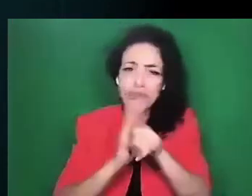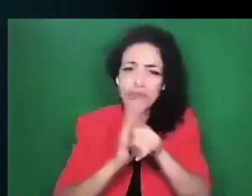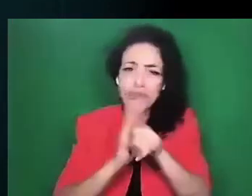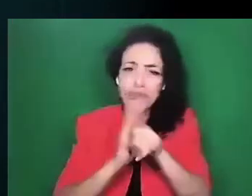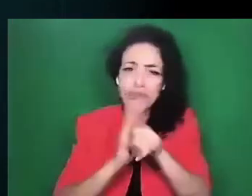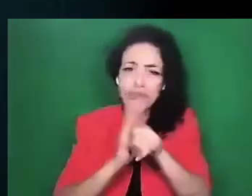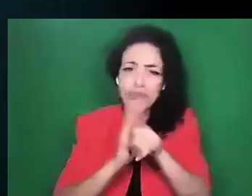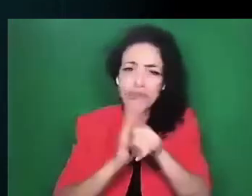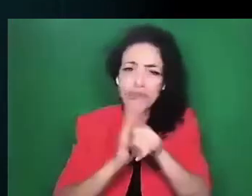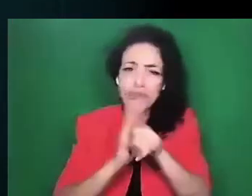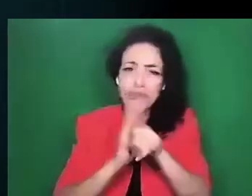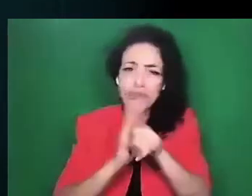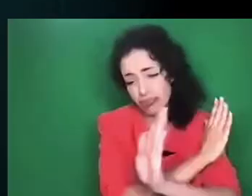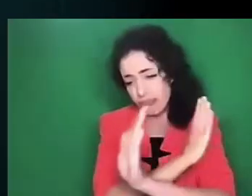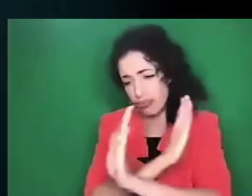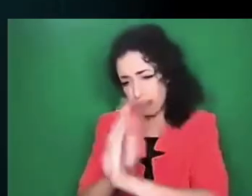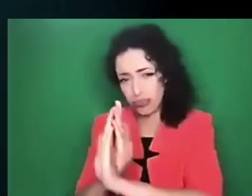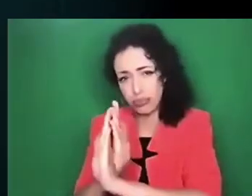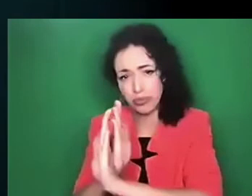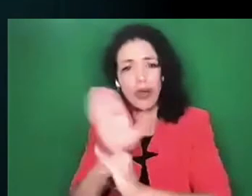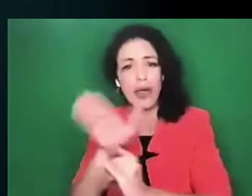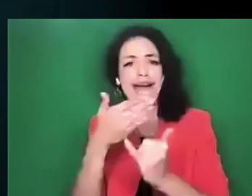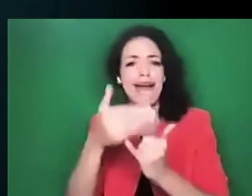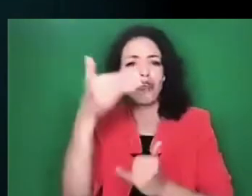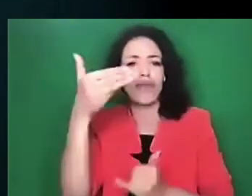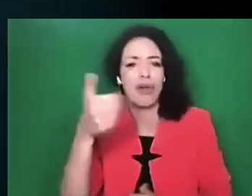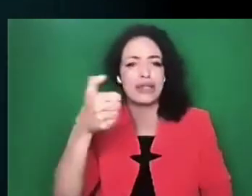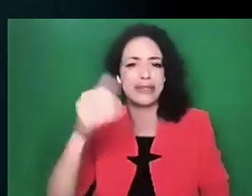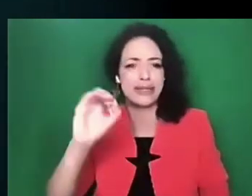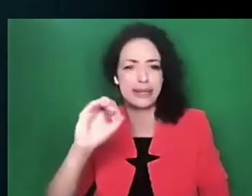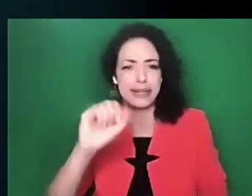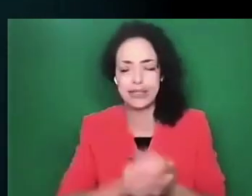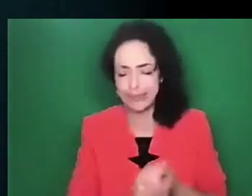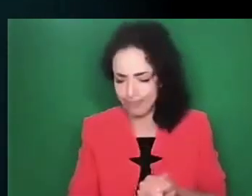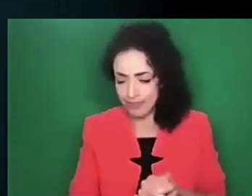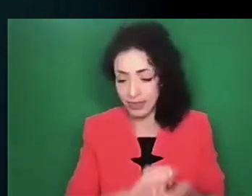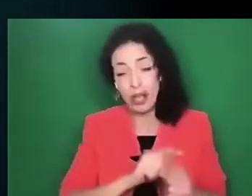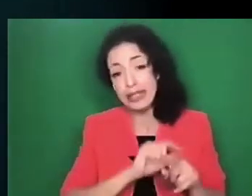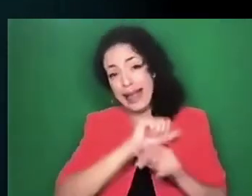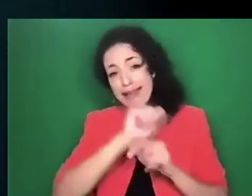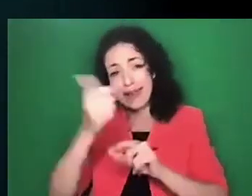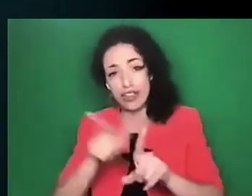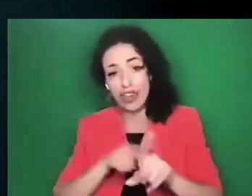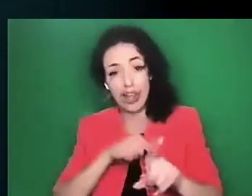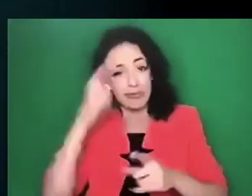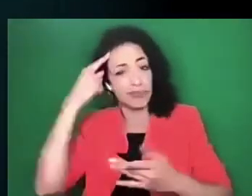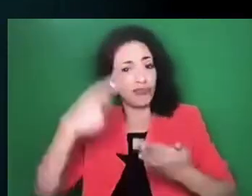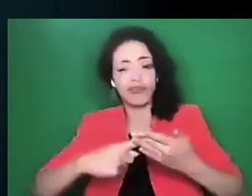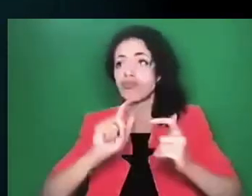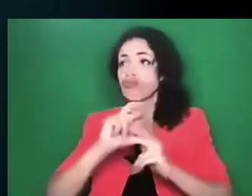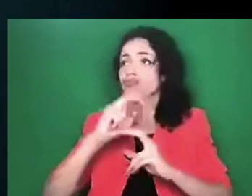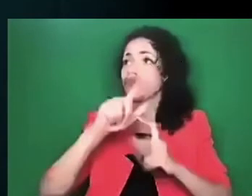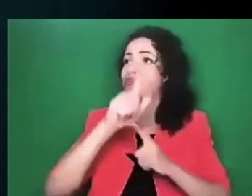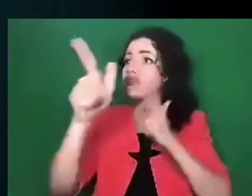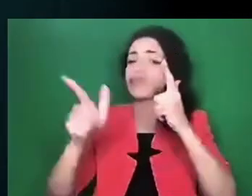In the following year, I decided to travel around different cities of the region, such as Amritsar, Chandigarh,